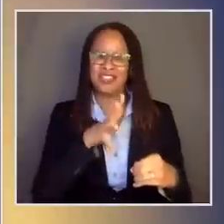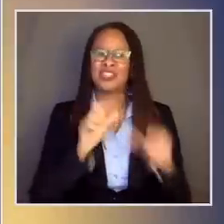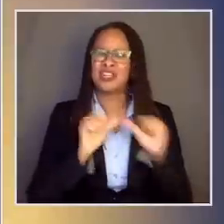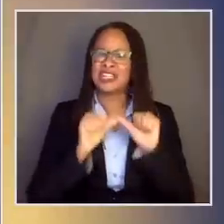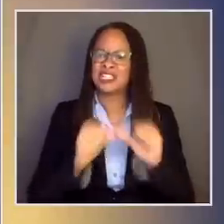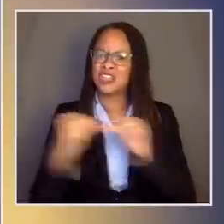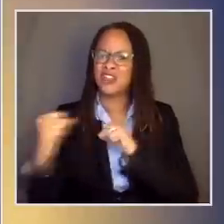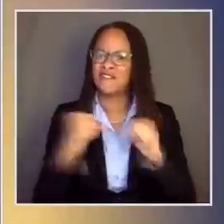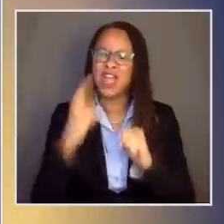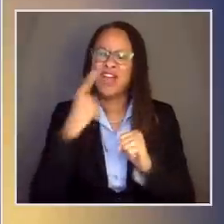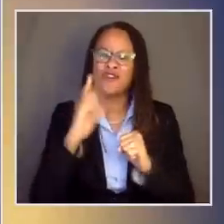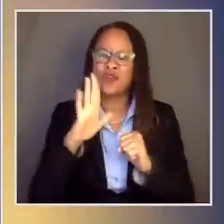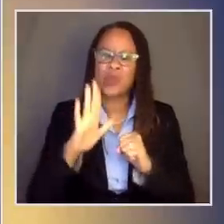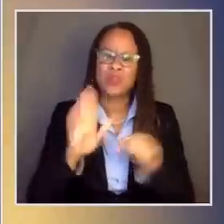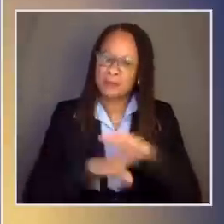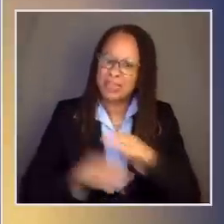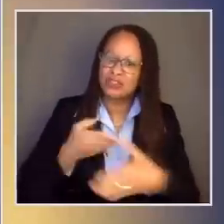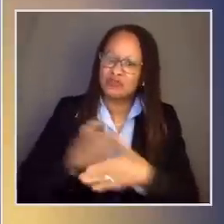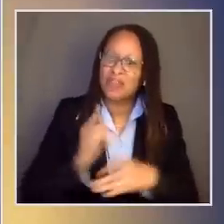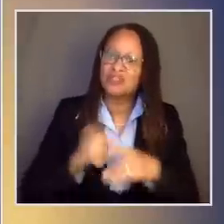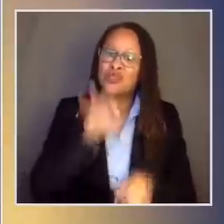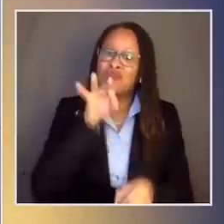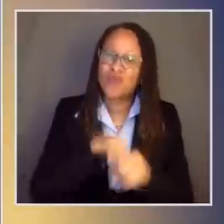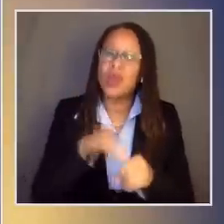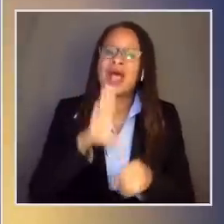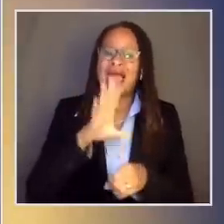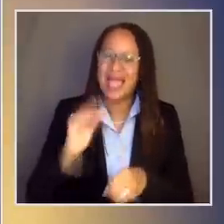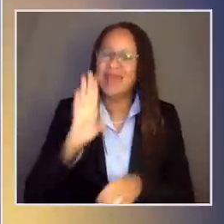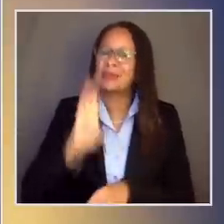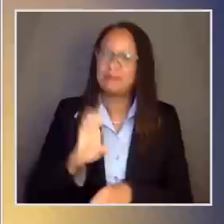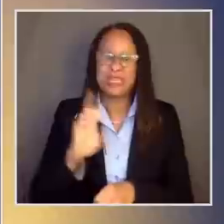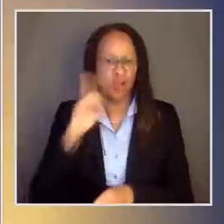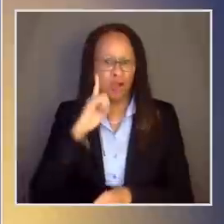their fundamental right to vote and be heard.